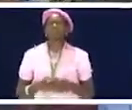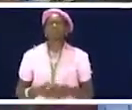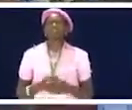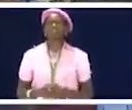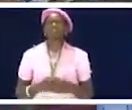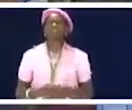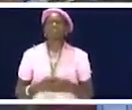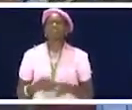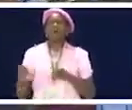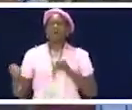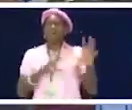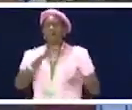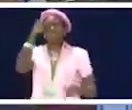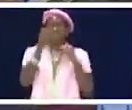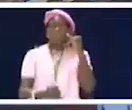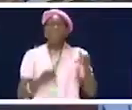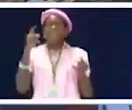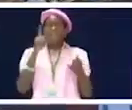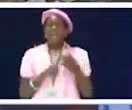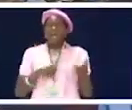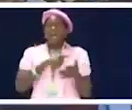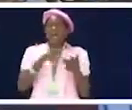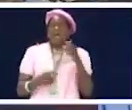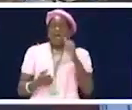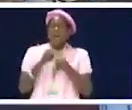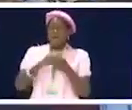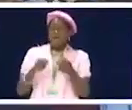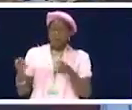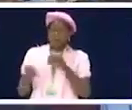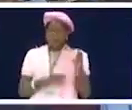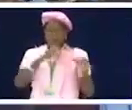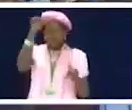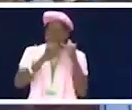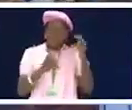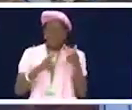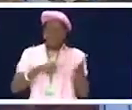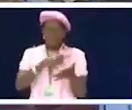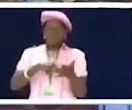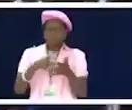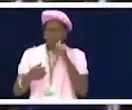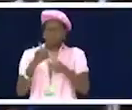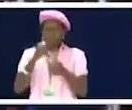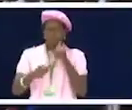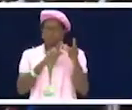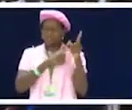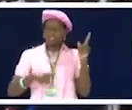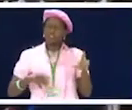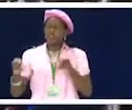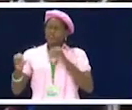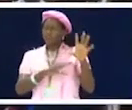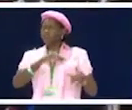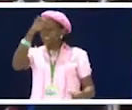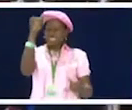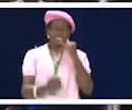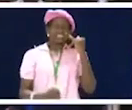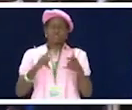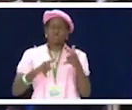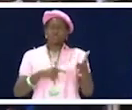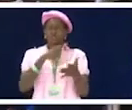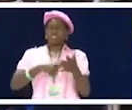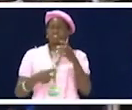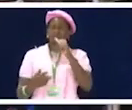Put an end to this menace. Put an end to this menace, Lord. Put an end to